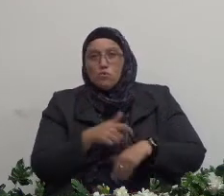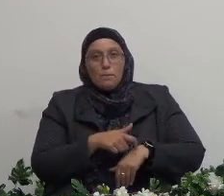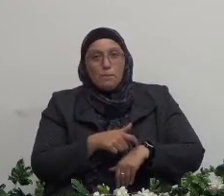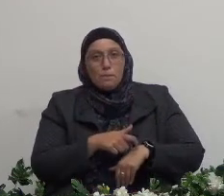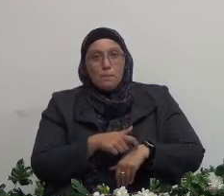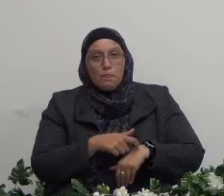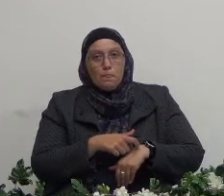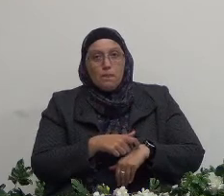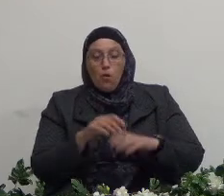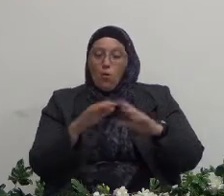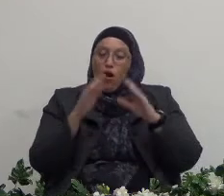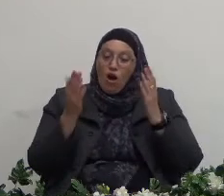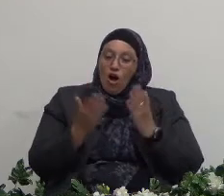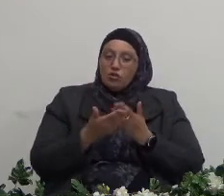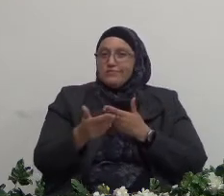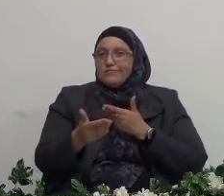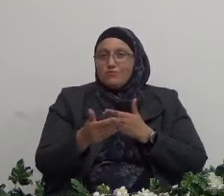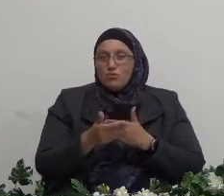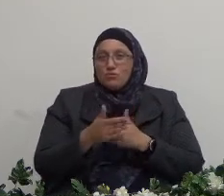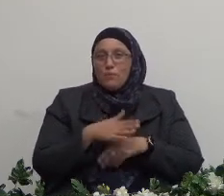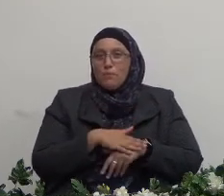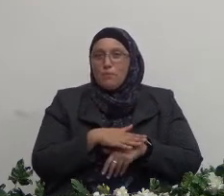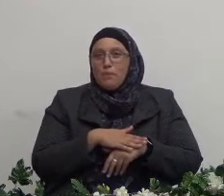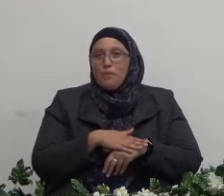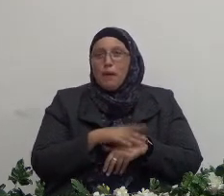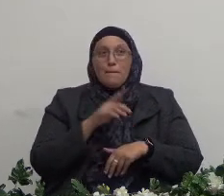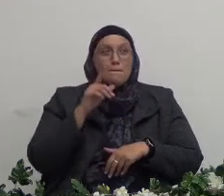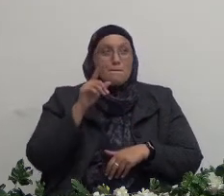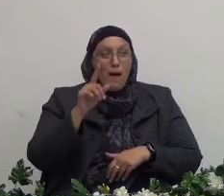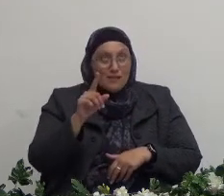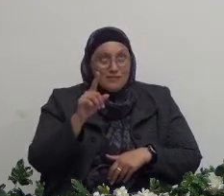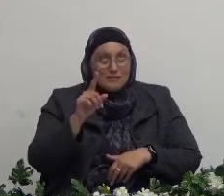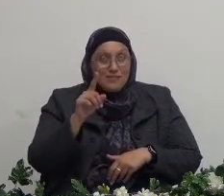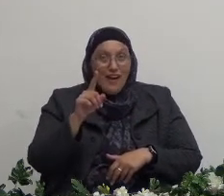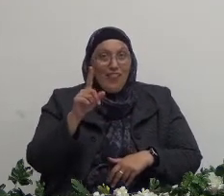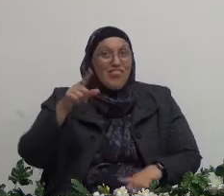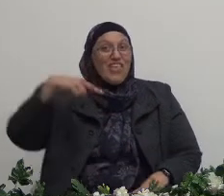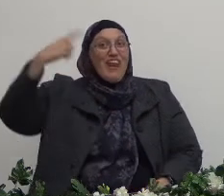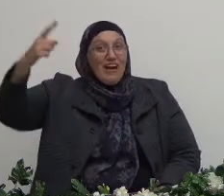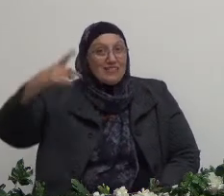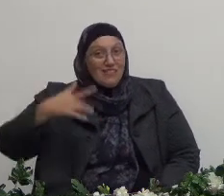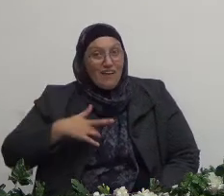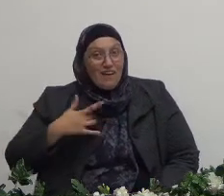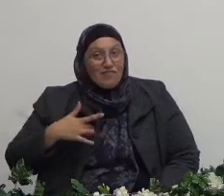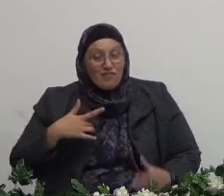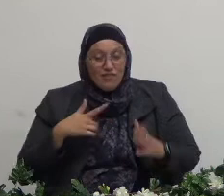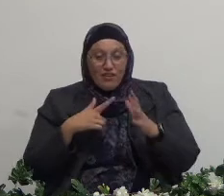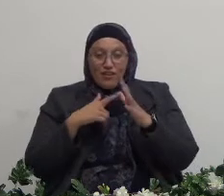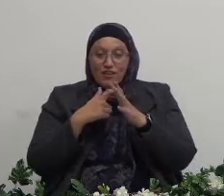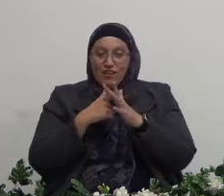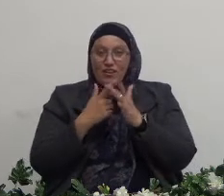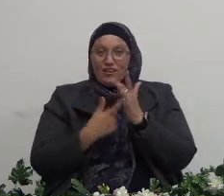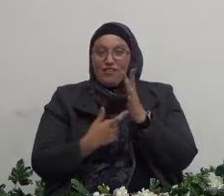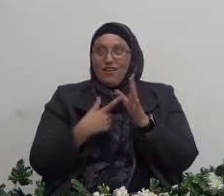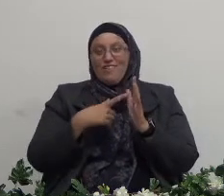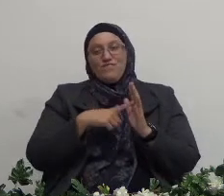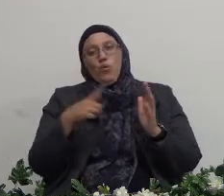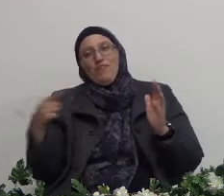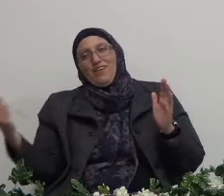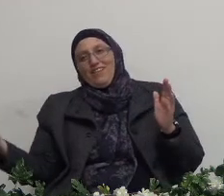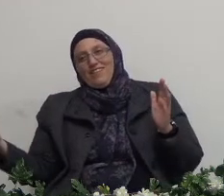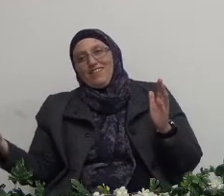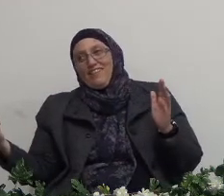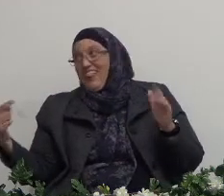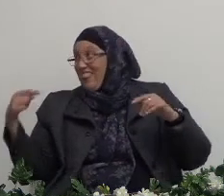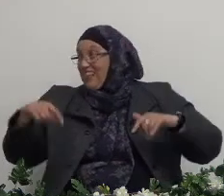and the whole universe is transient. The whole universe is only existing for a short while. We